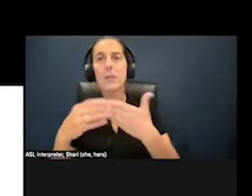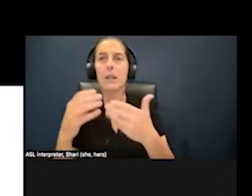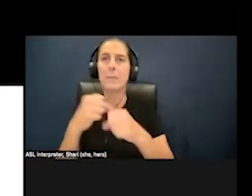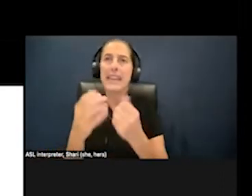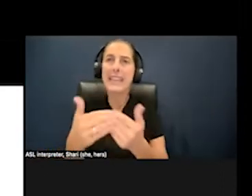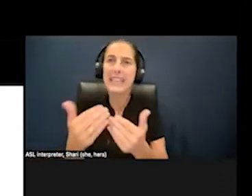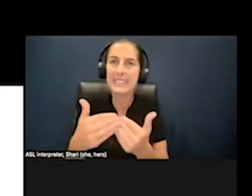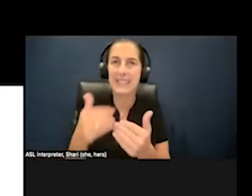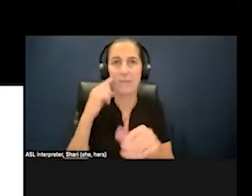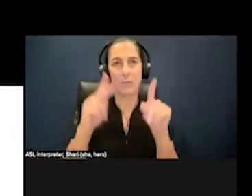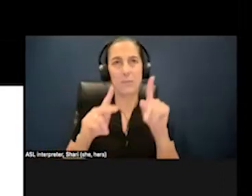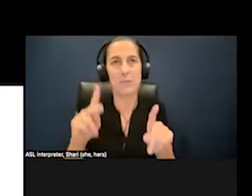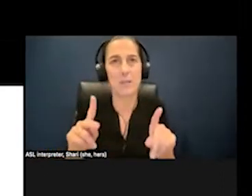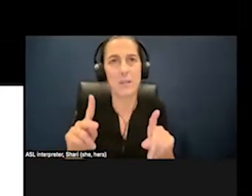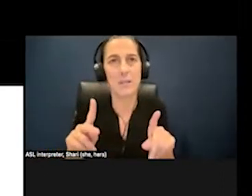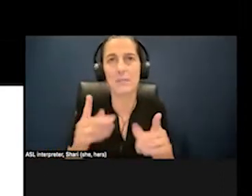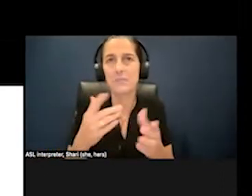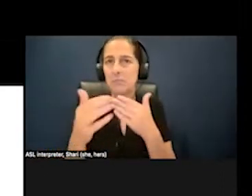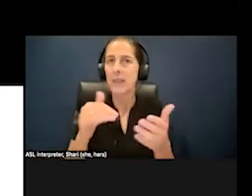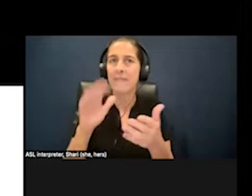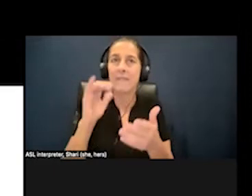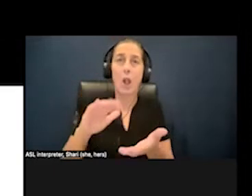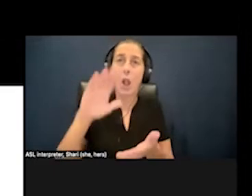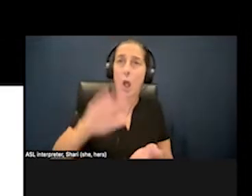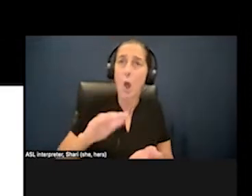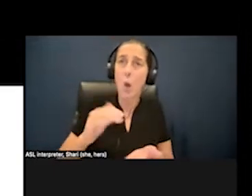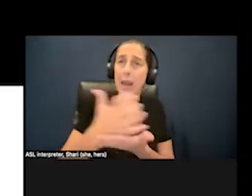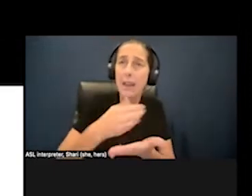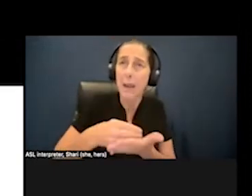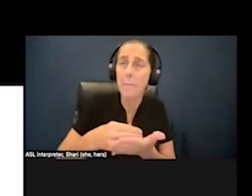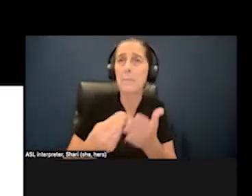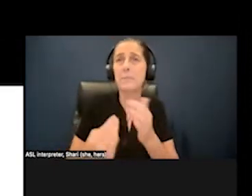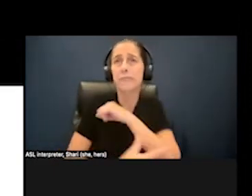For other folks, though, most college insurances, I think